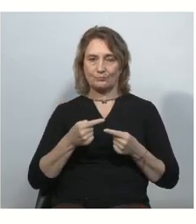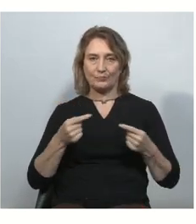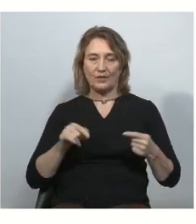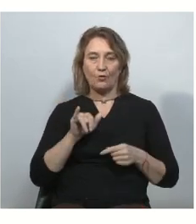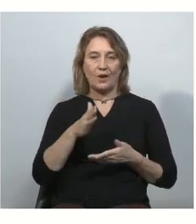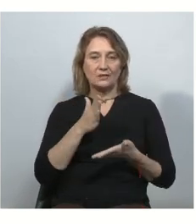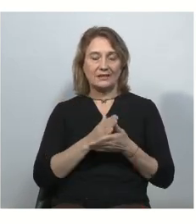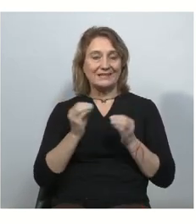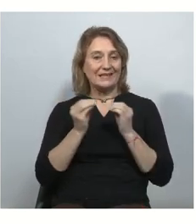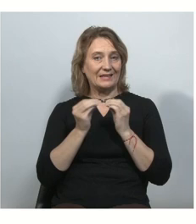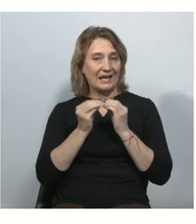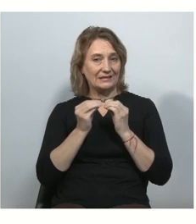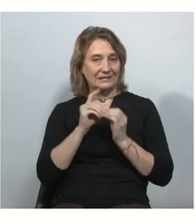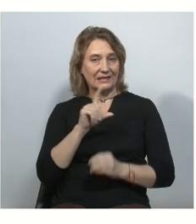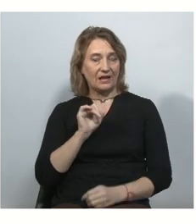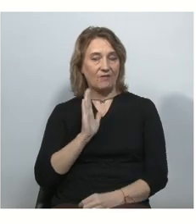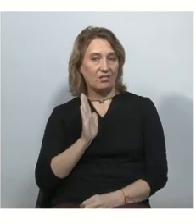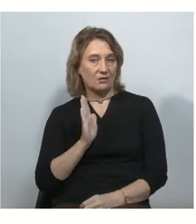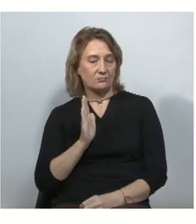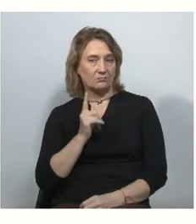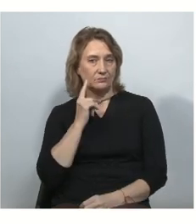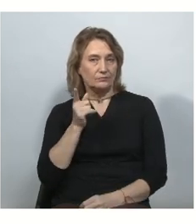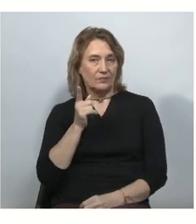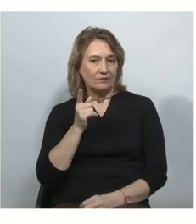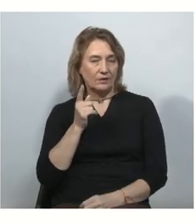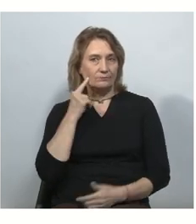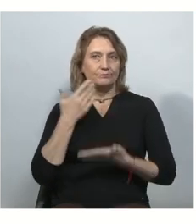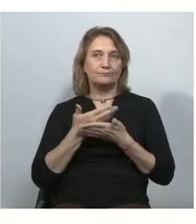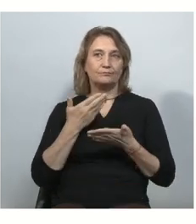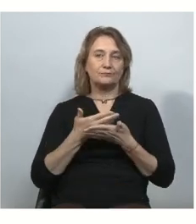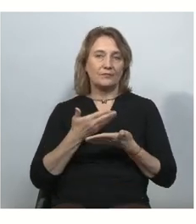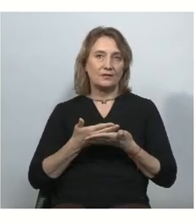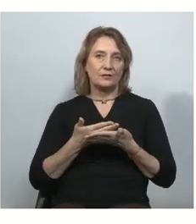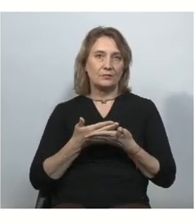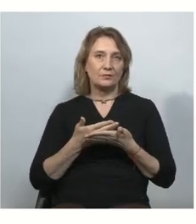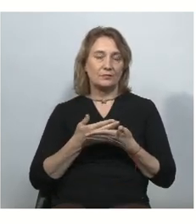For example, you have 10 minutes and you want to learn new skills.